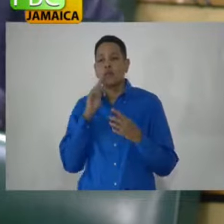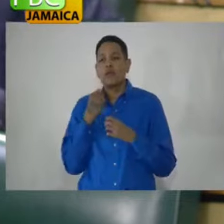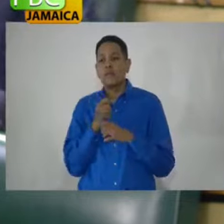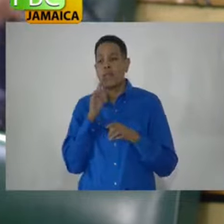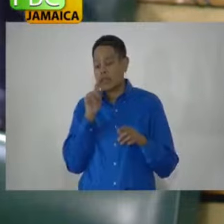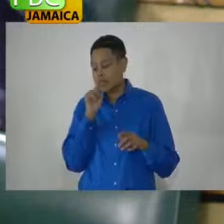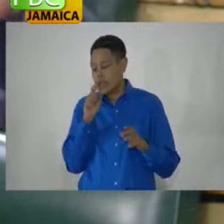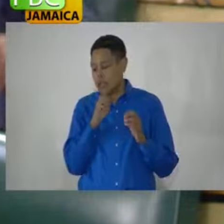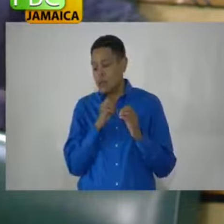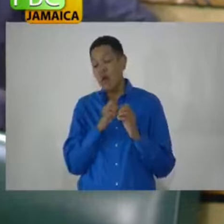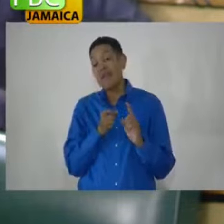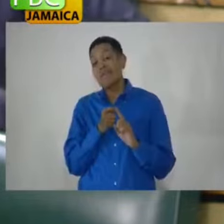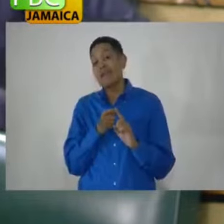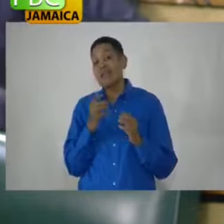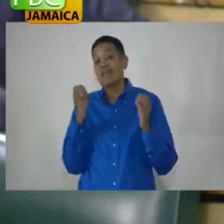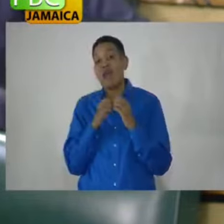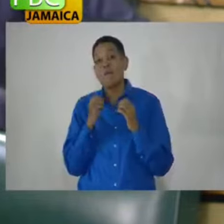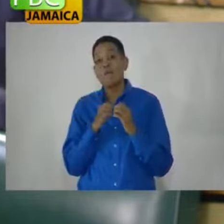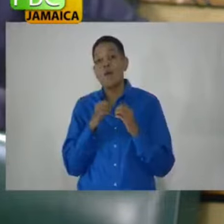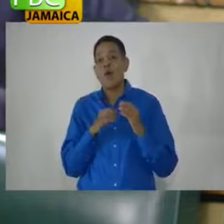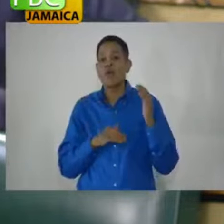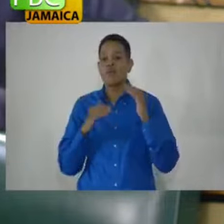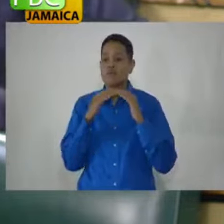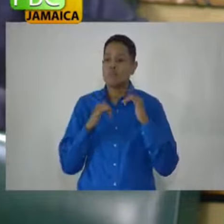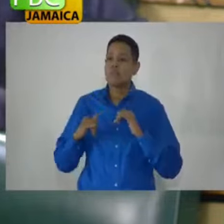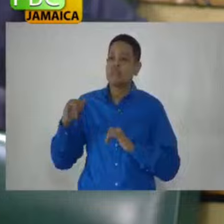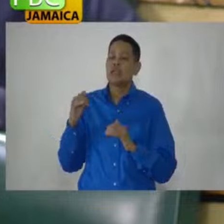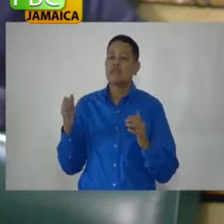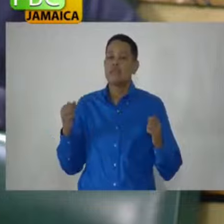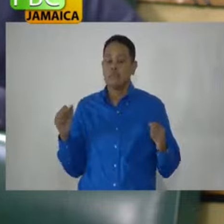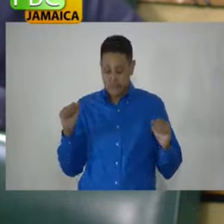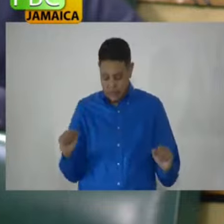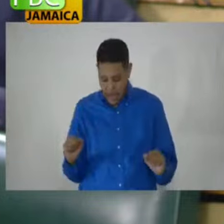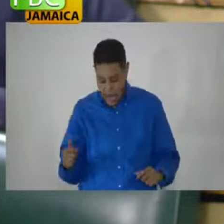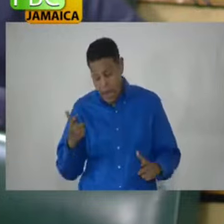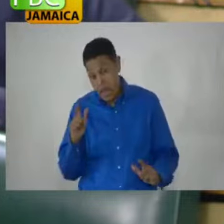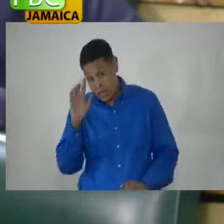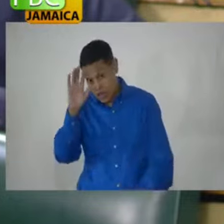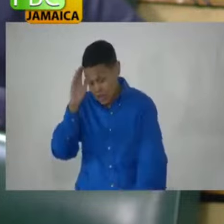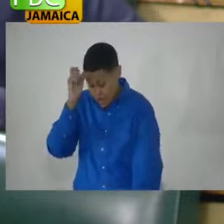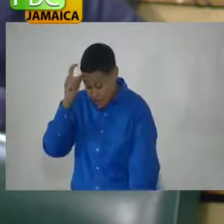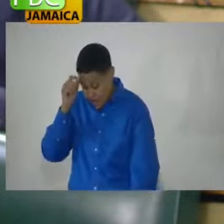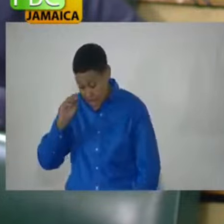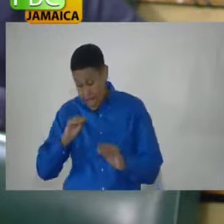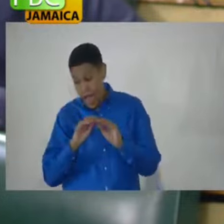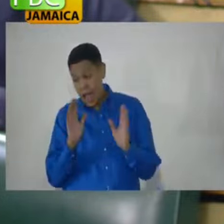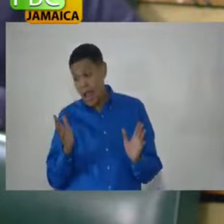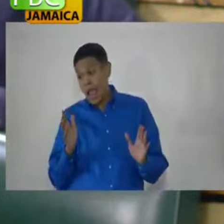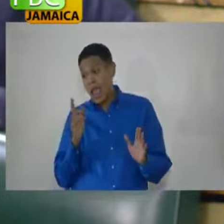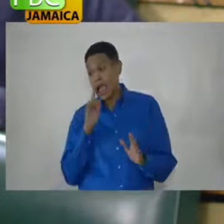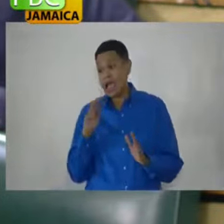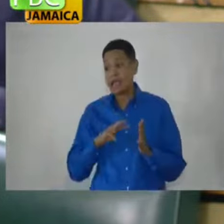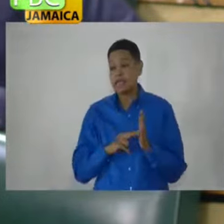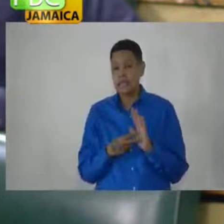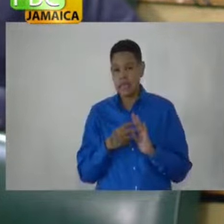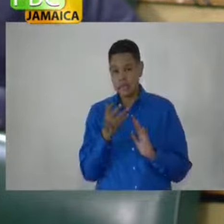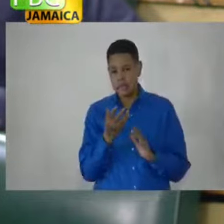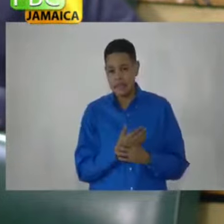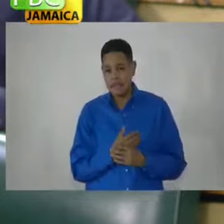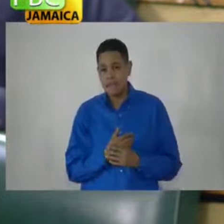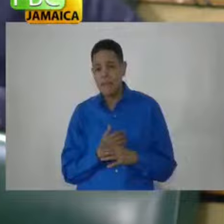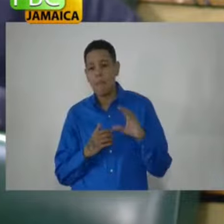measure more effective and more equitable. Madam Speaker, let me be clear about the intent.